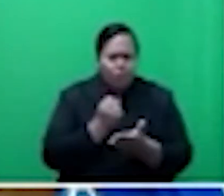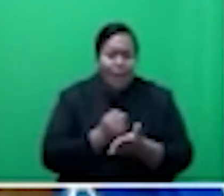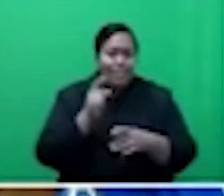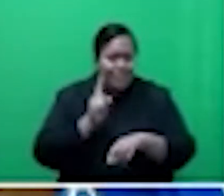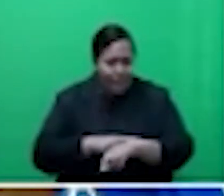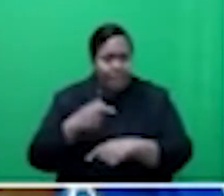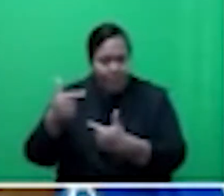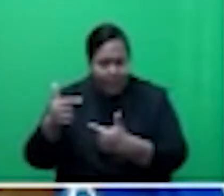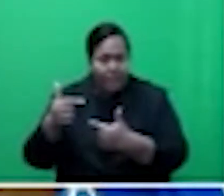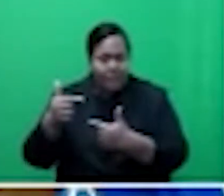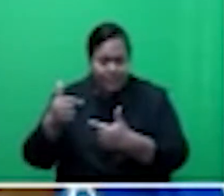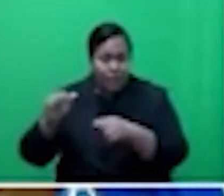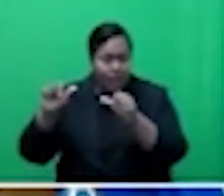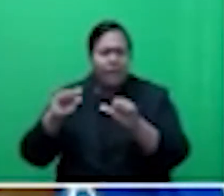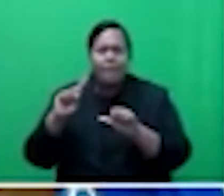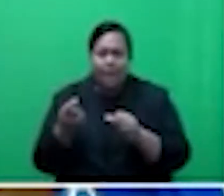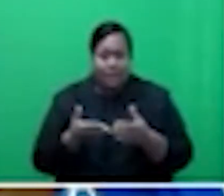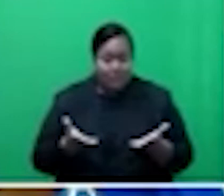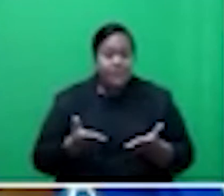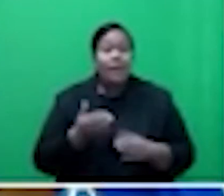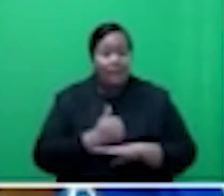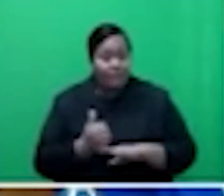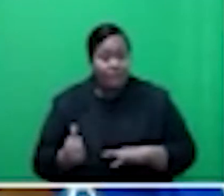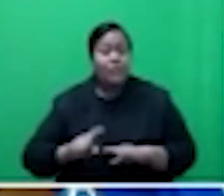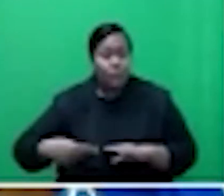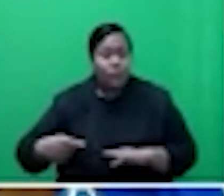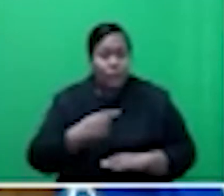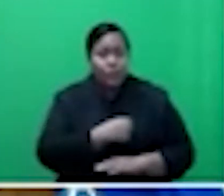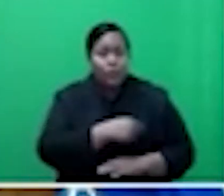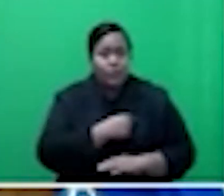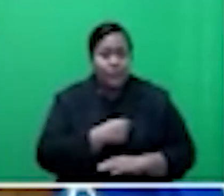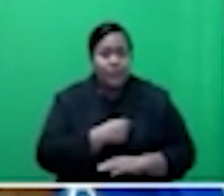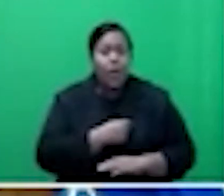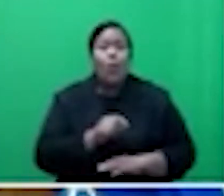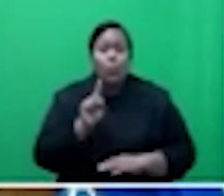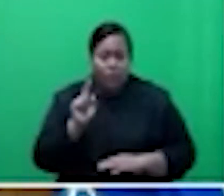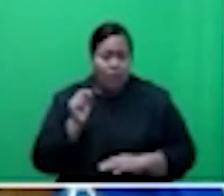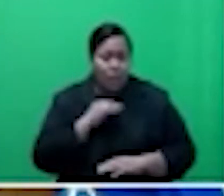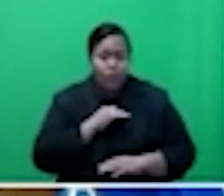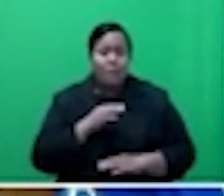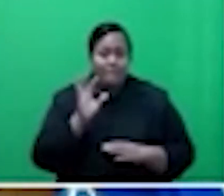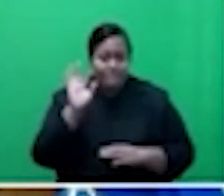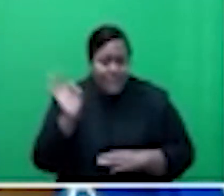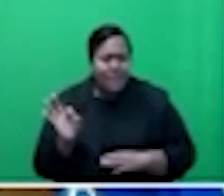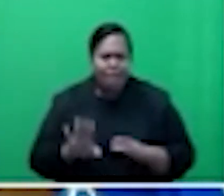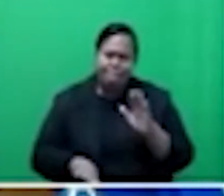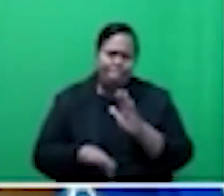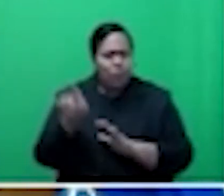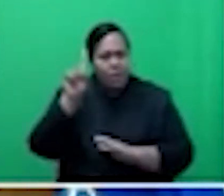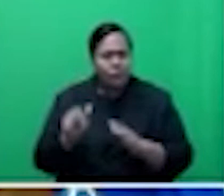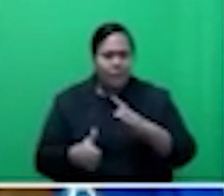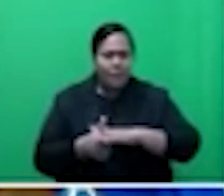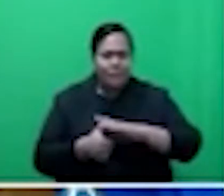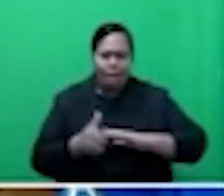in this situation. But the one thing that I can say, government is firm in its commitment, 100% access to electricity. The plan is there, we hope to be